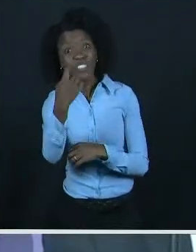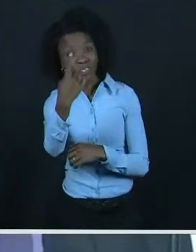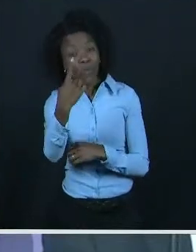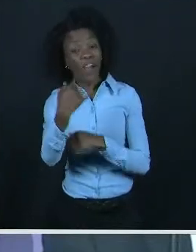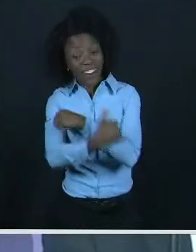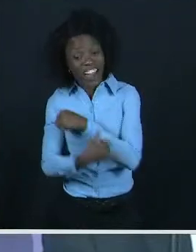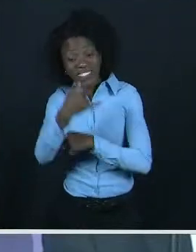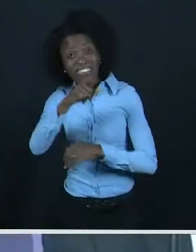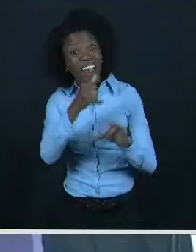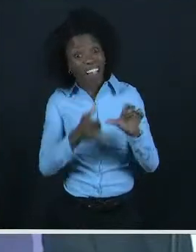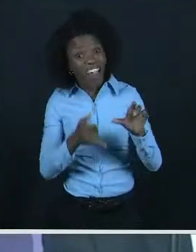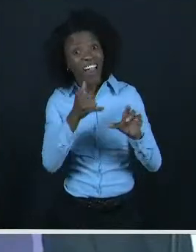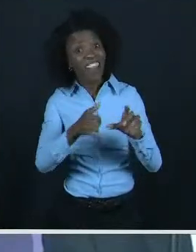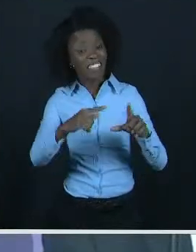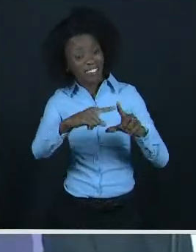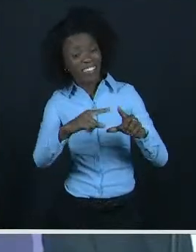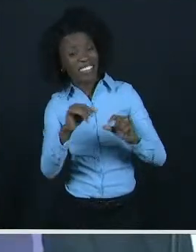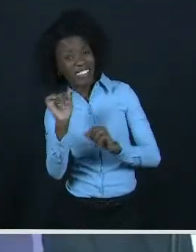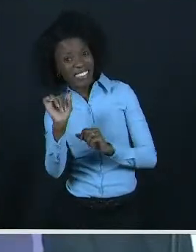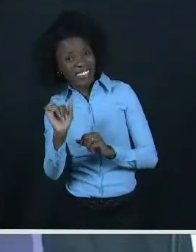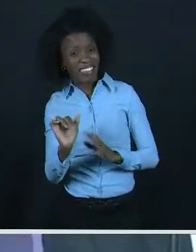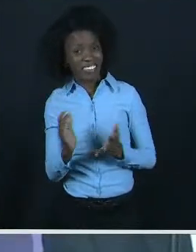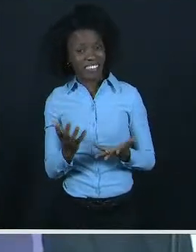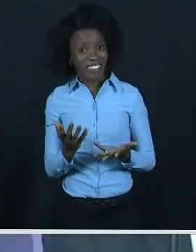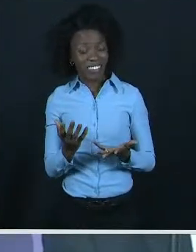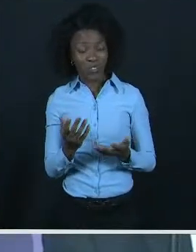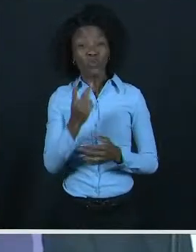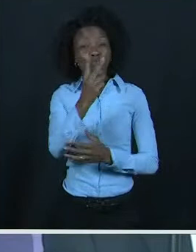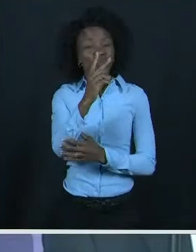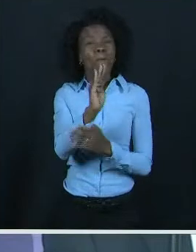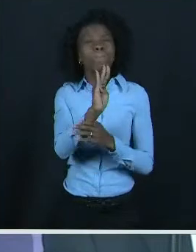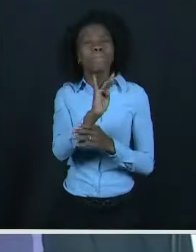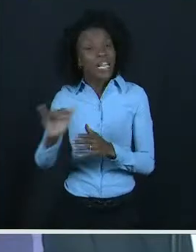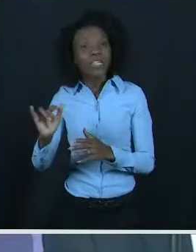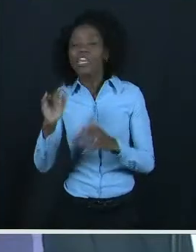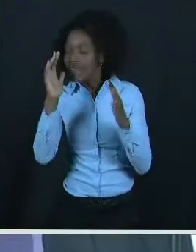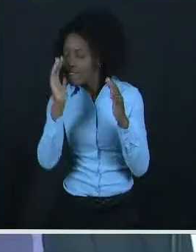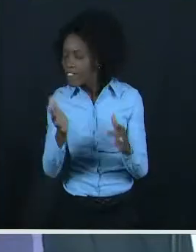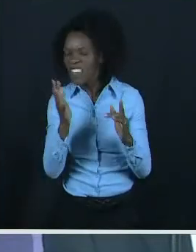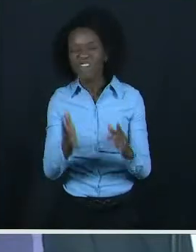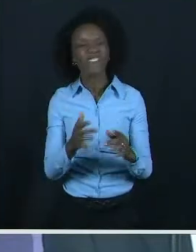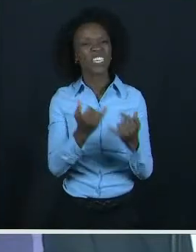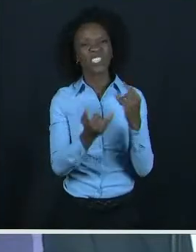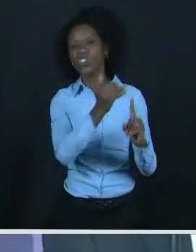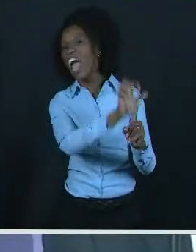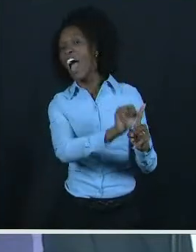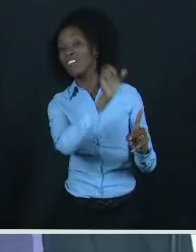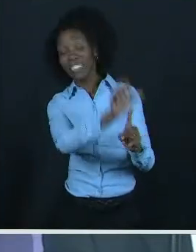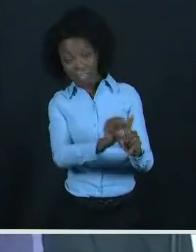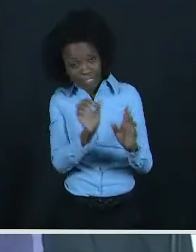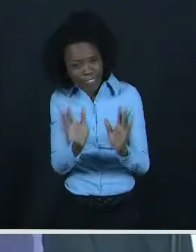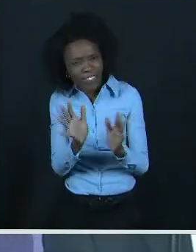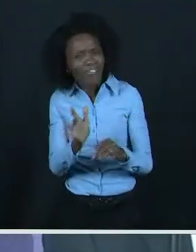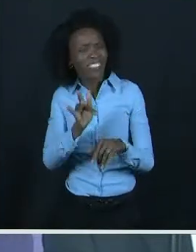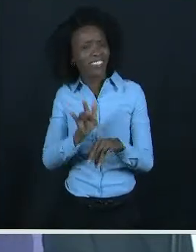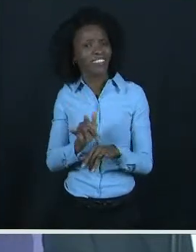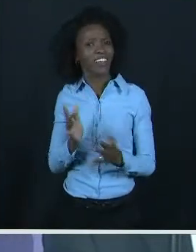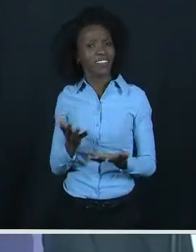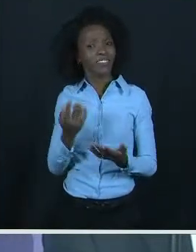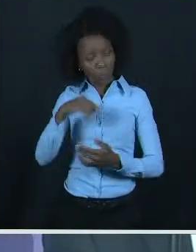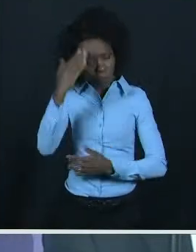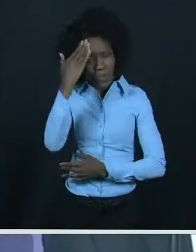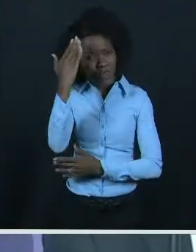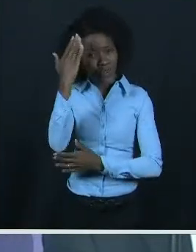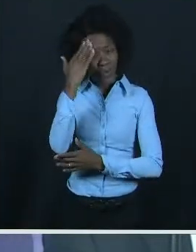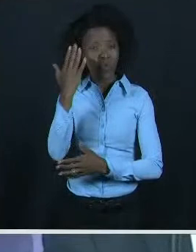2 billion women in our world have experienced sexual harassment. And as we know, as